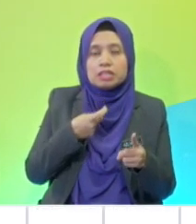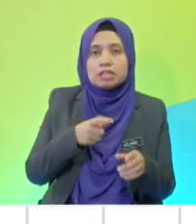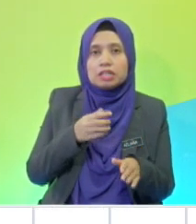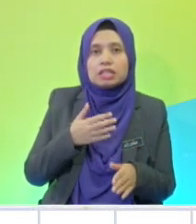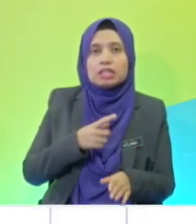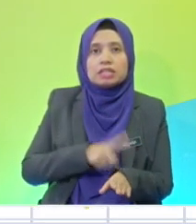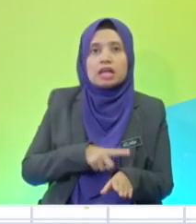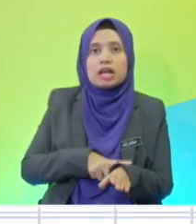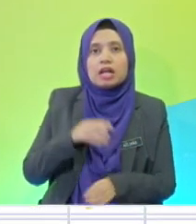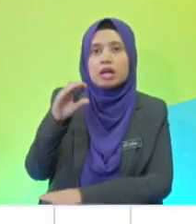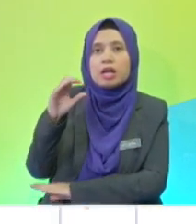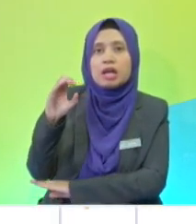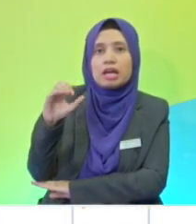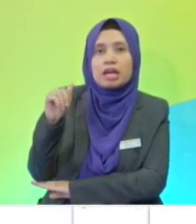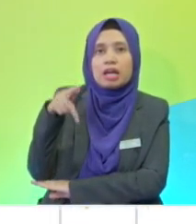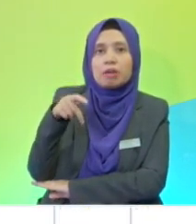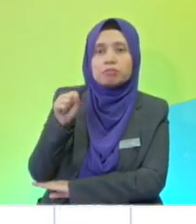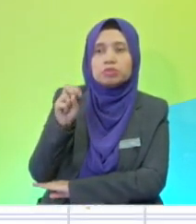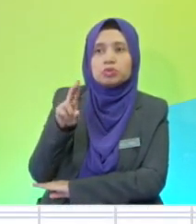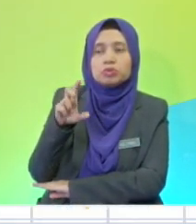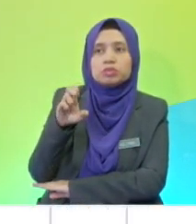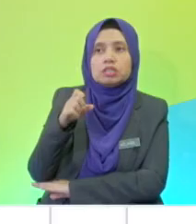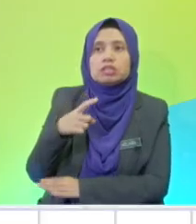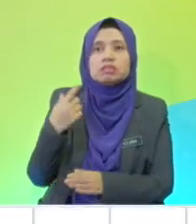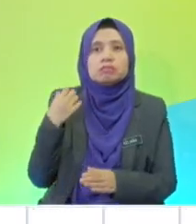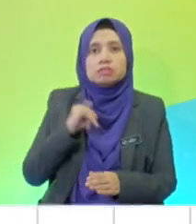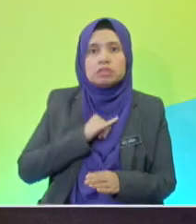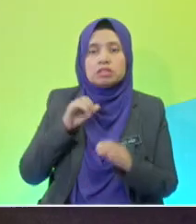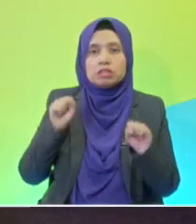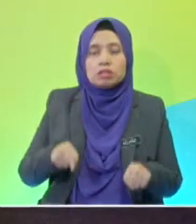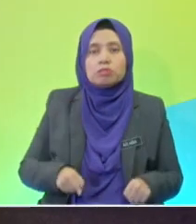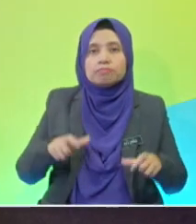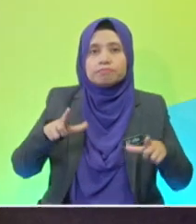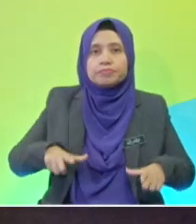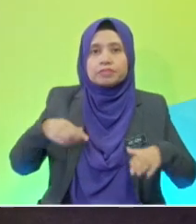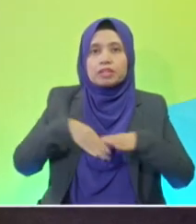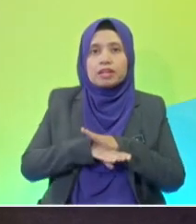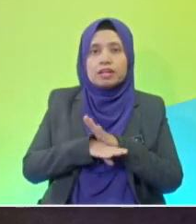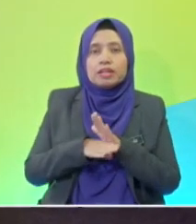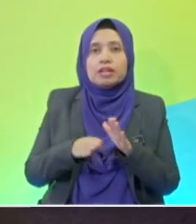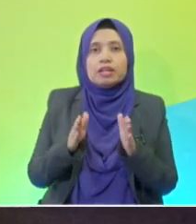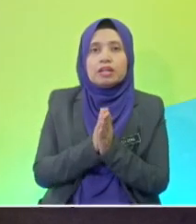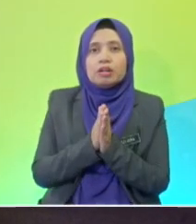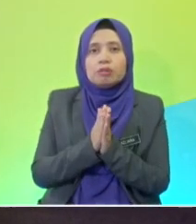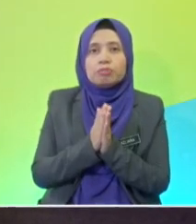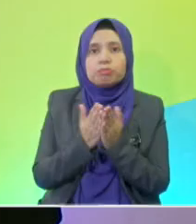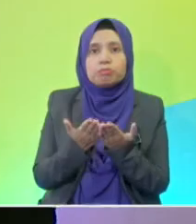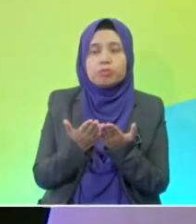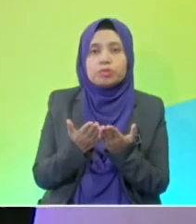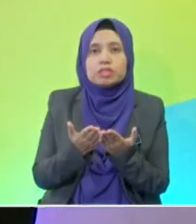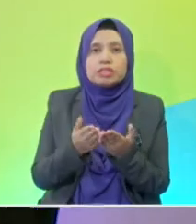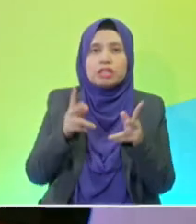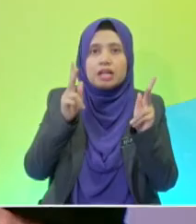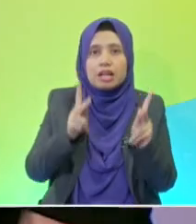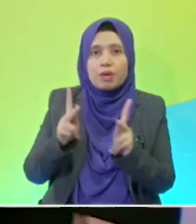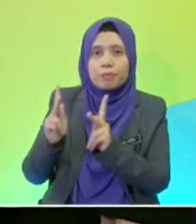have anything in mind, Tivia? I can put my books that I read in this age, right? Yes, and I want to put my old dresses